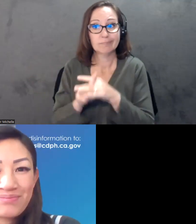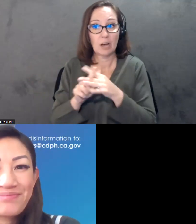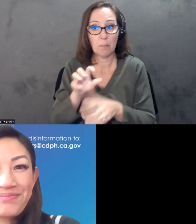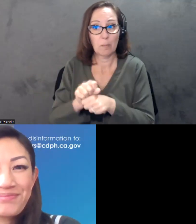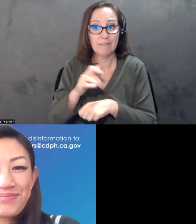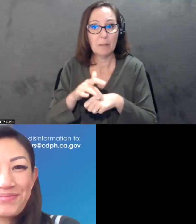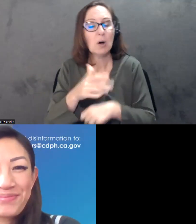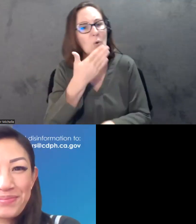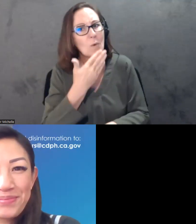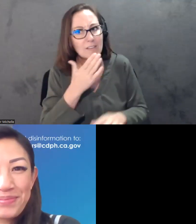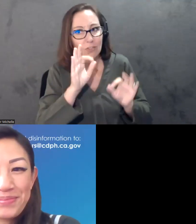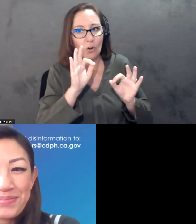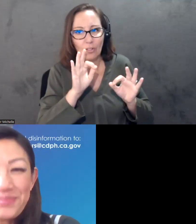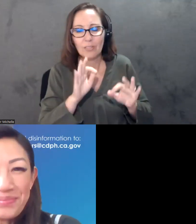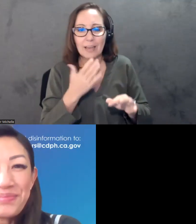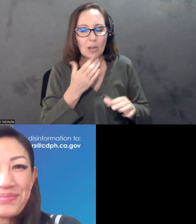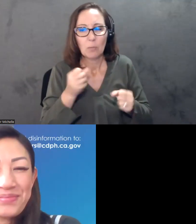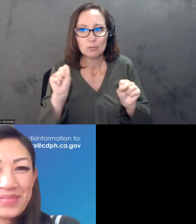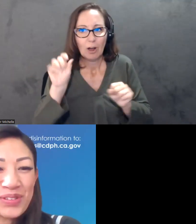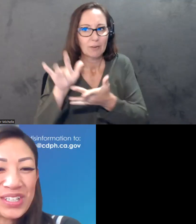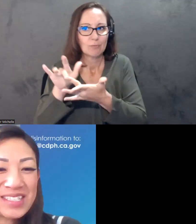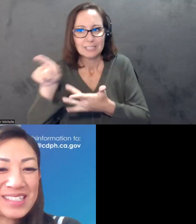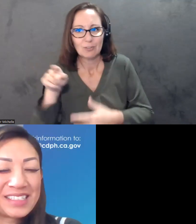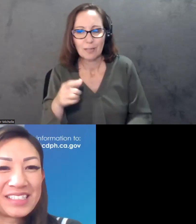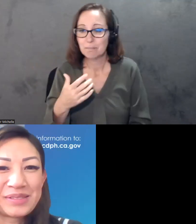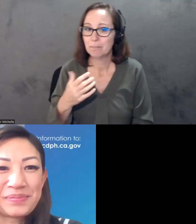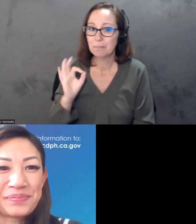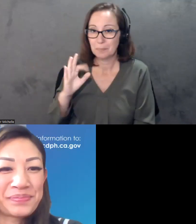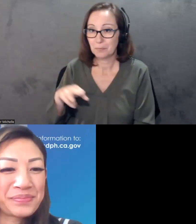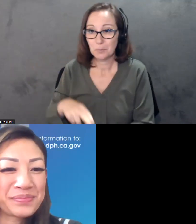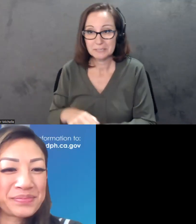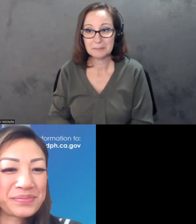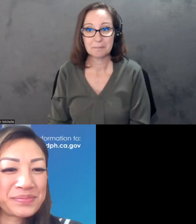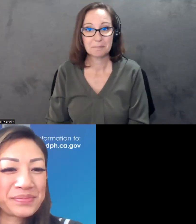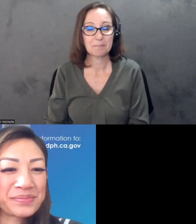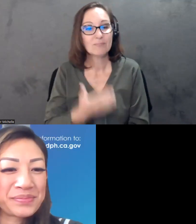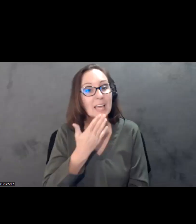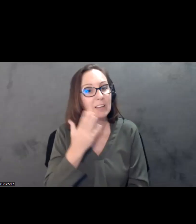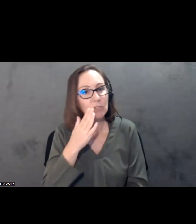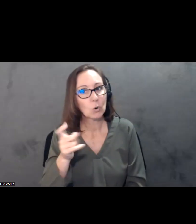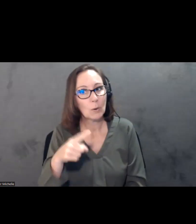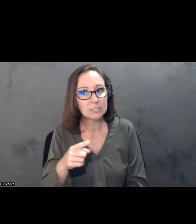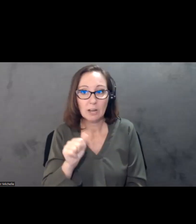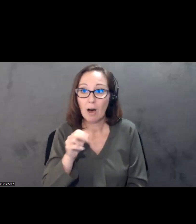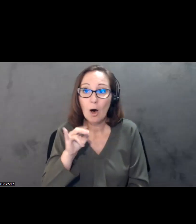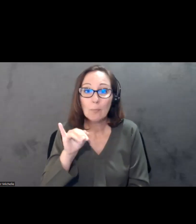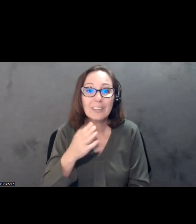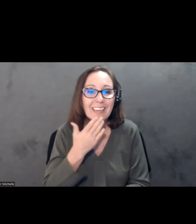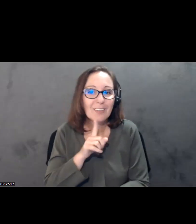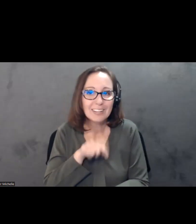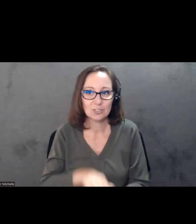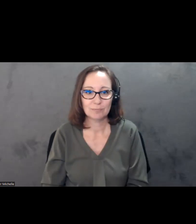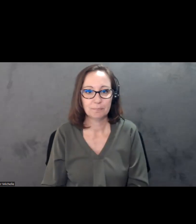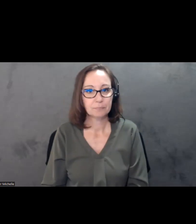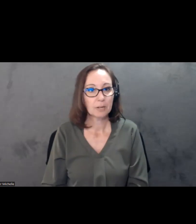Wonderful. Thank you. I will try them as well. Thank you so much. Of course. Thank you for that question, and thank you, Aubrey, for that.